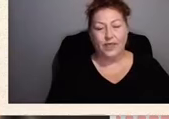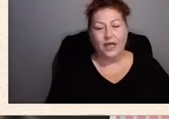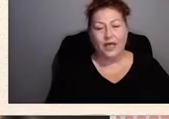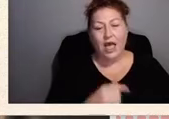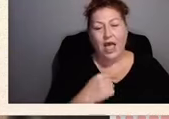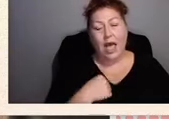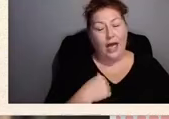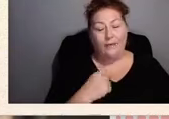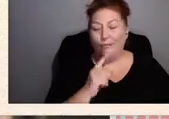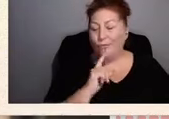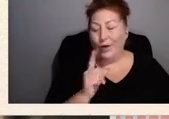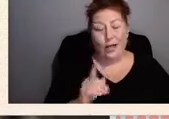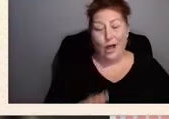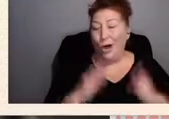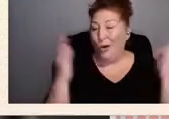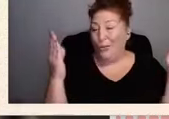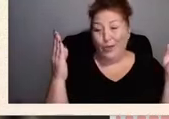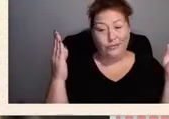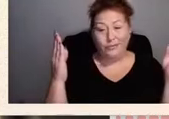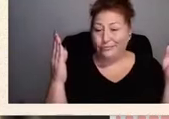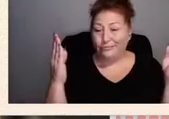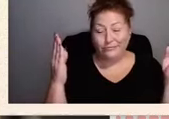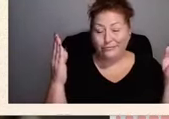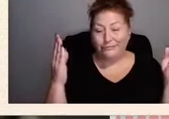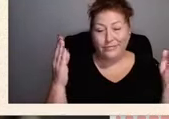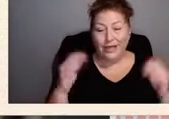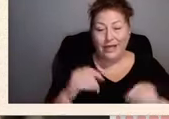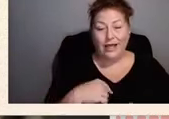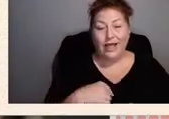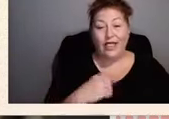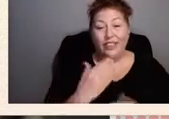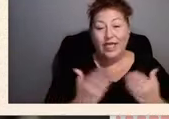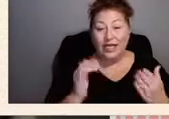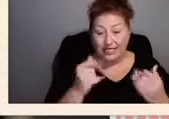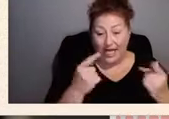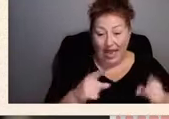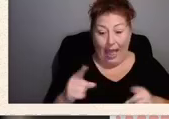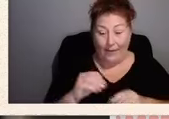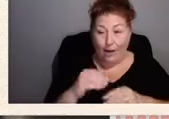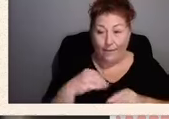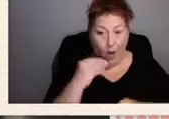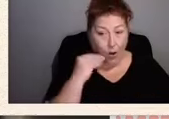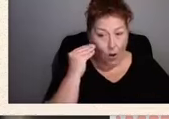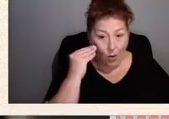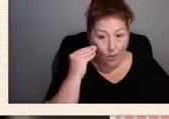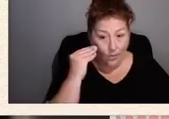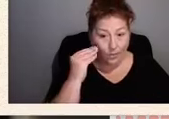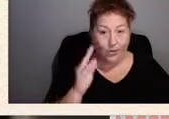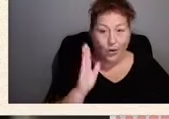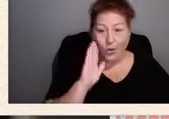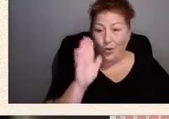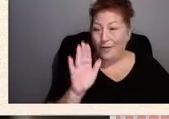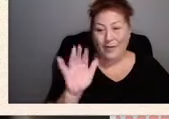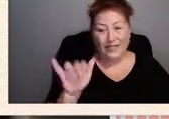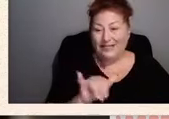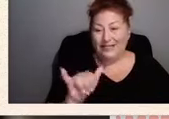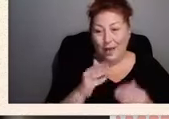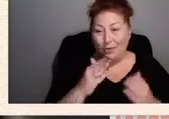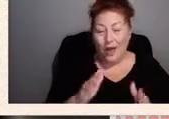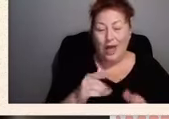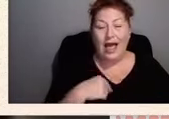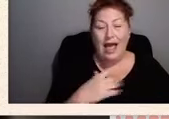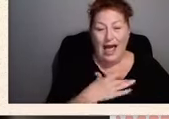and so the things that happen in my home are going to work the same way. I like to